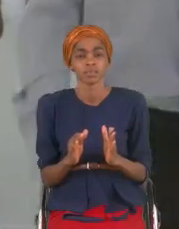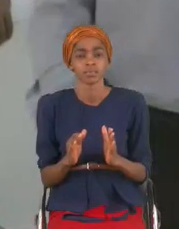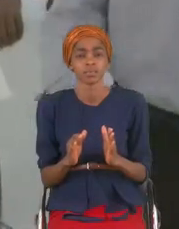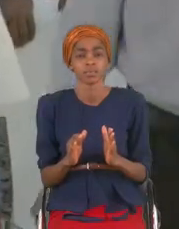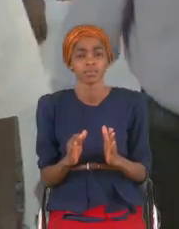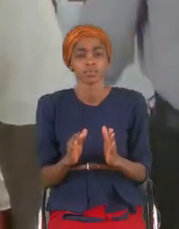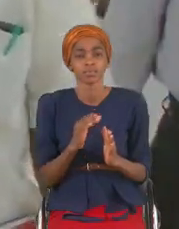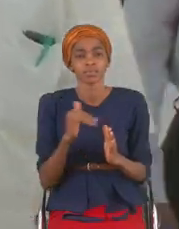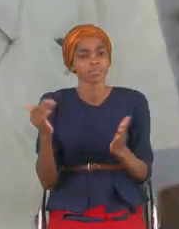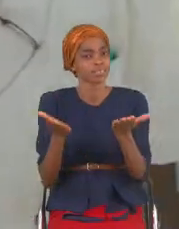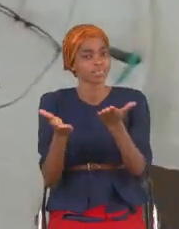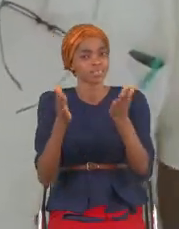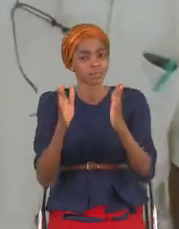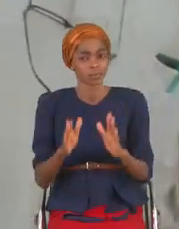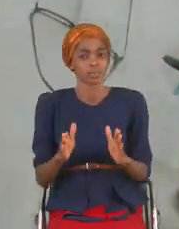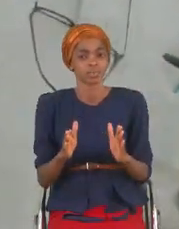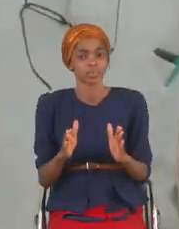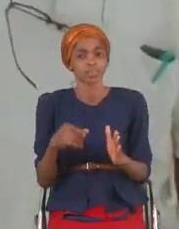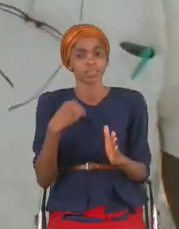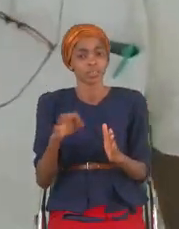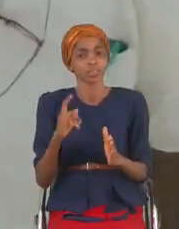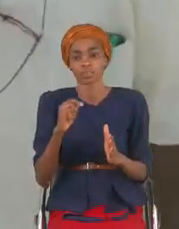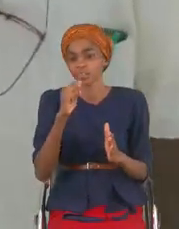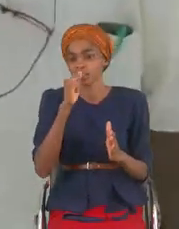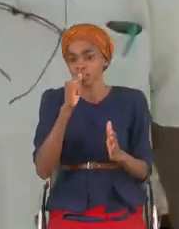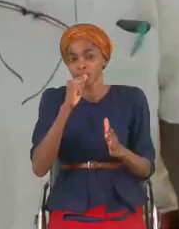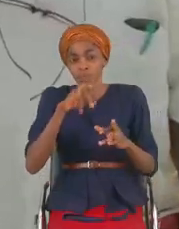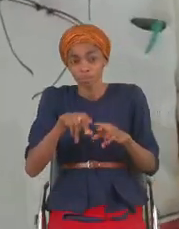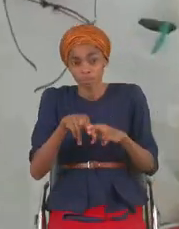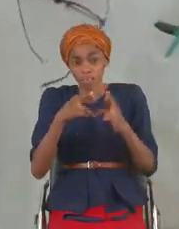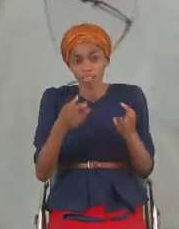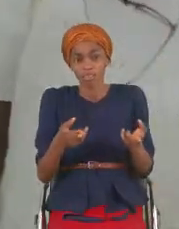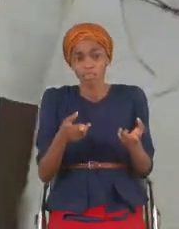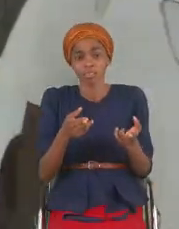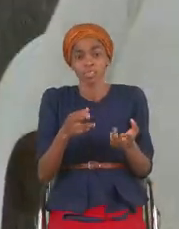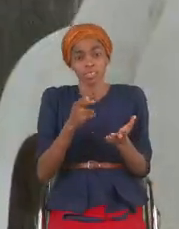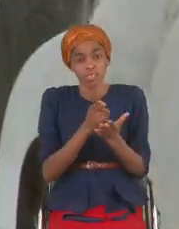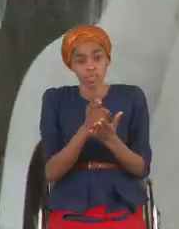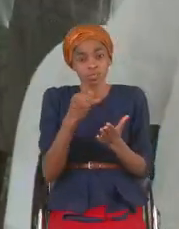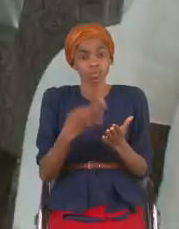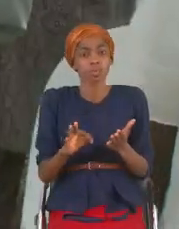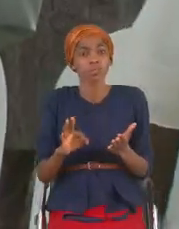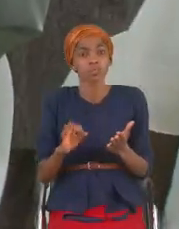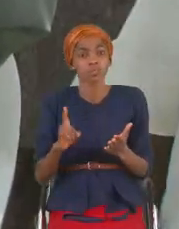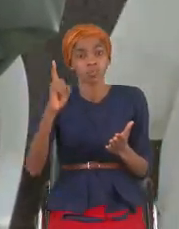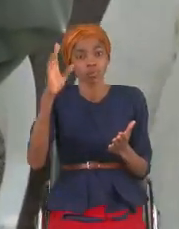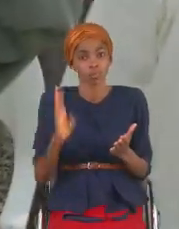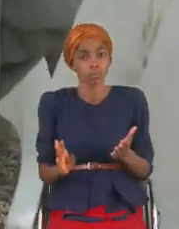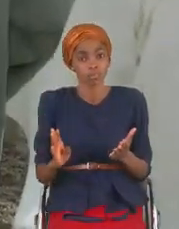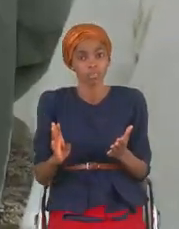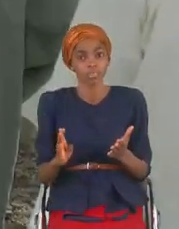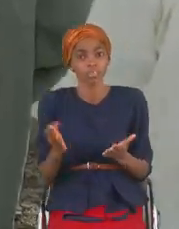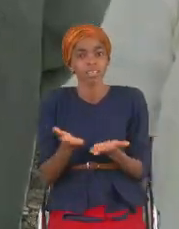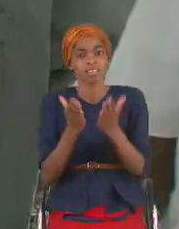A steward of the mysteries of God. Make you a servant of